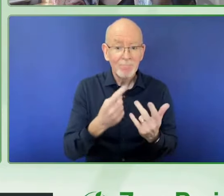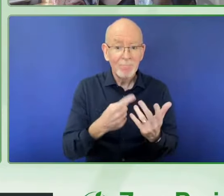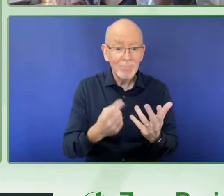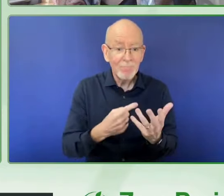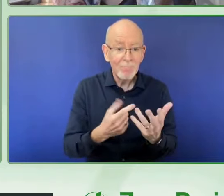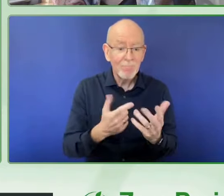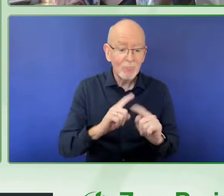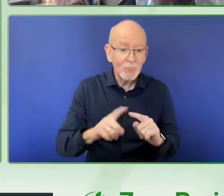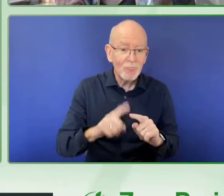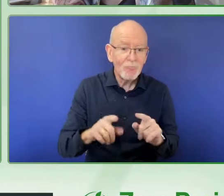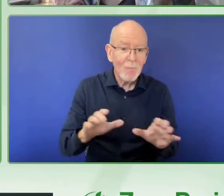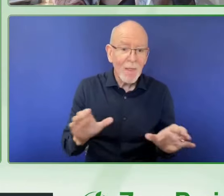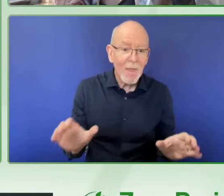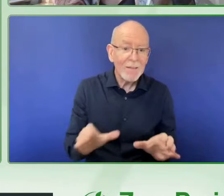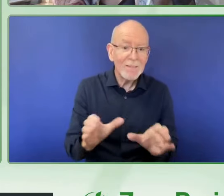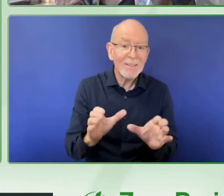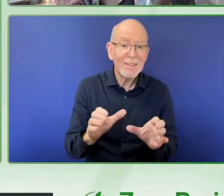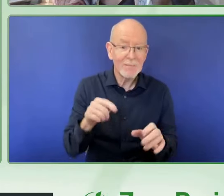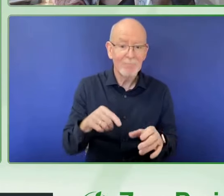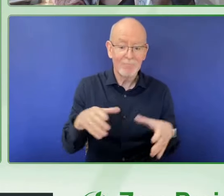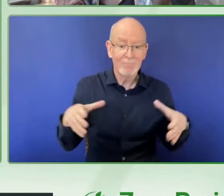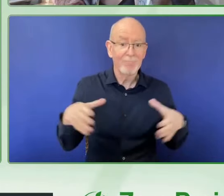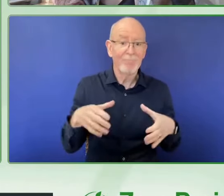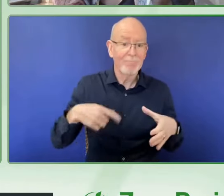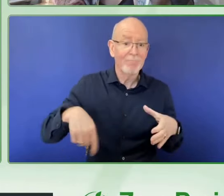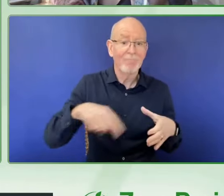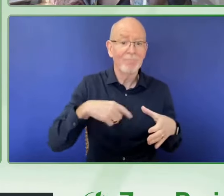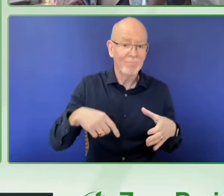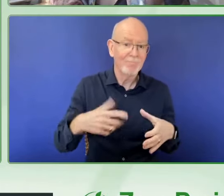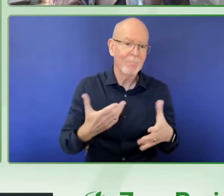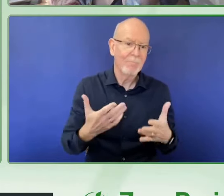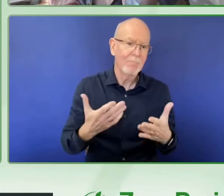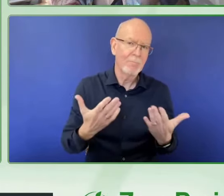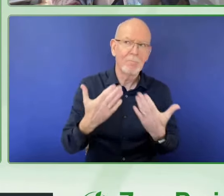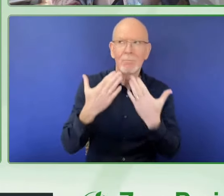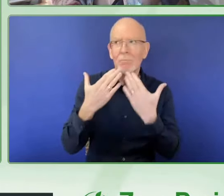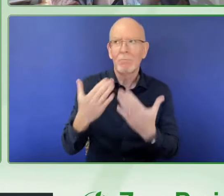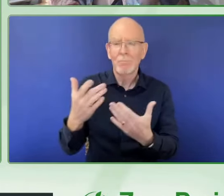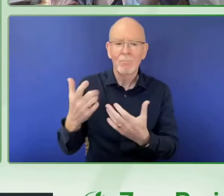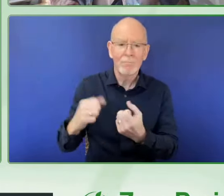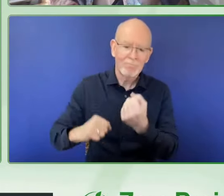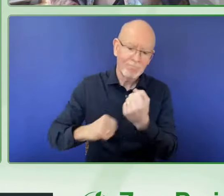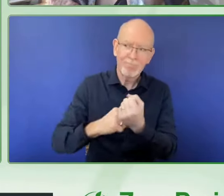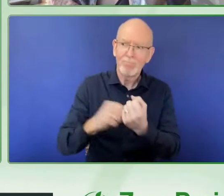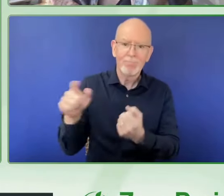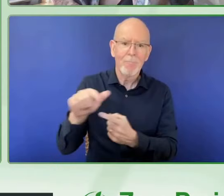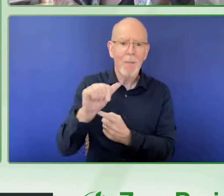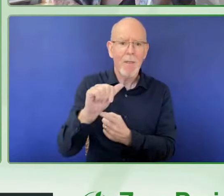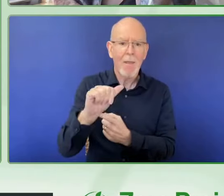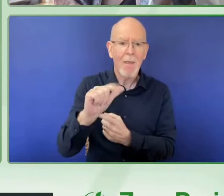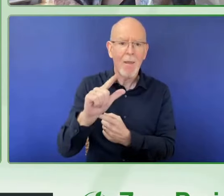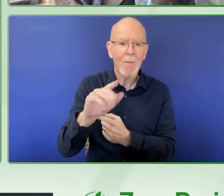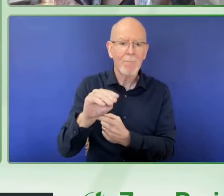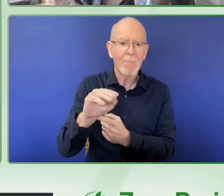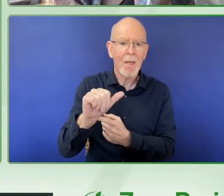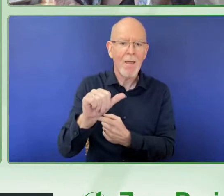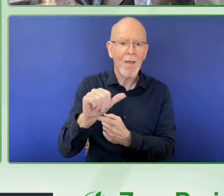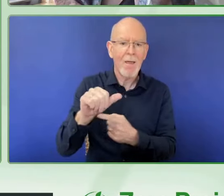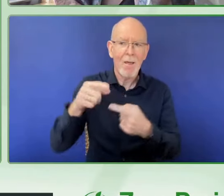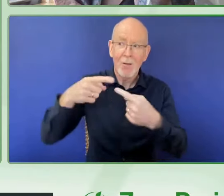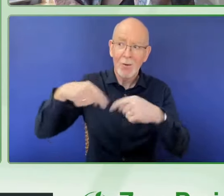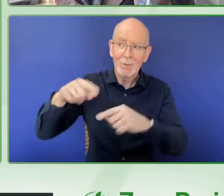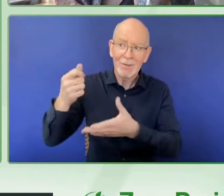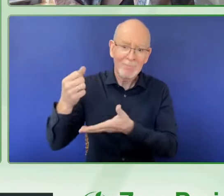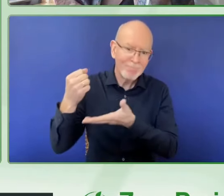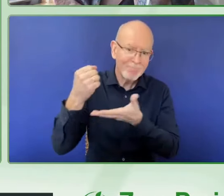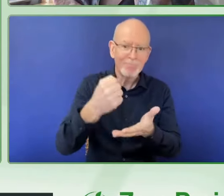train the members of the astronomical community and related science on inclusion and accessibility. For instance, with a workshop of basic Chilean